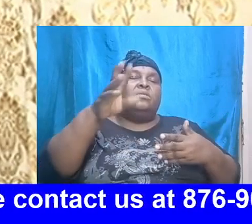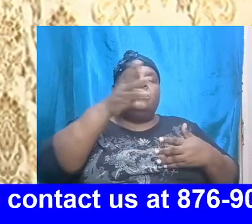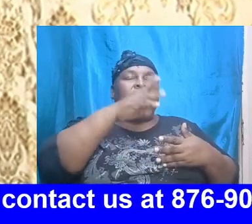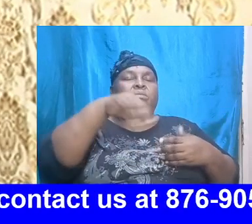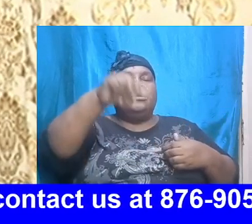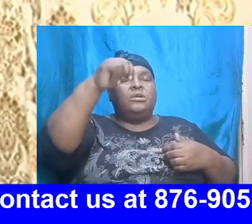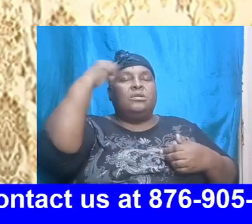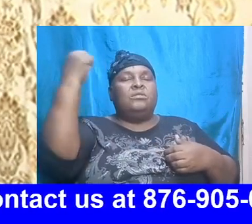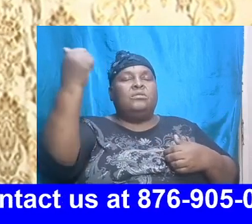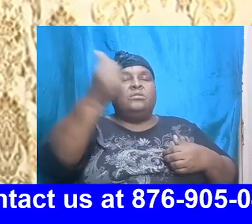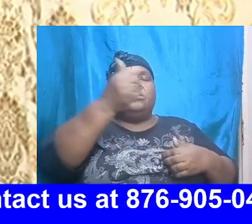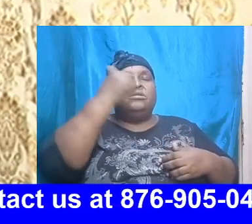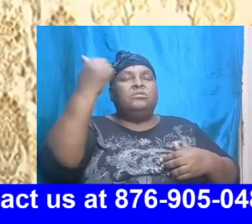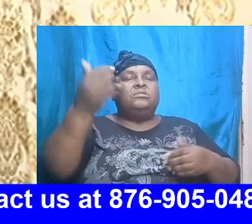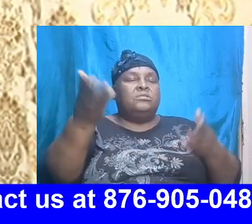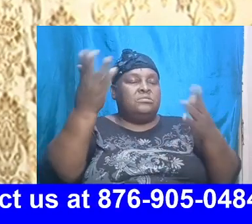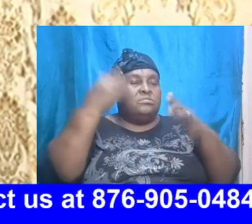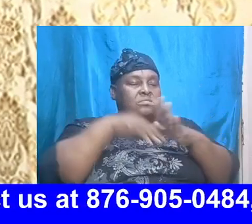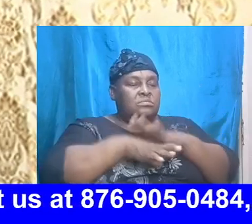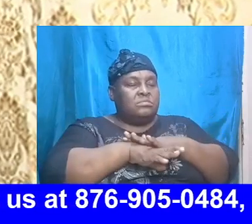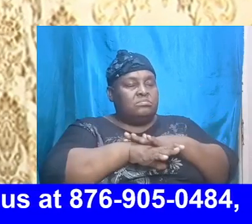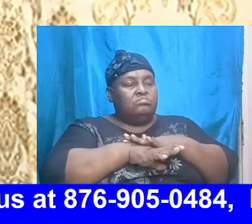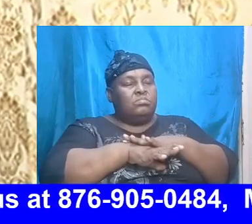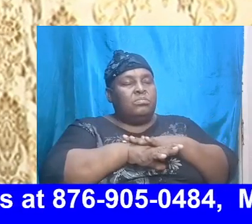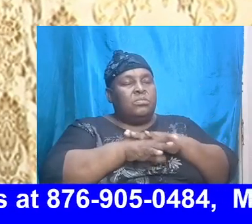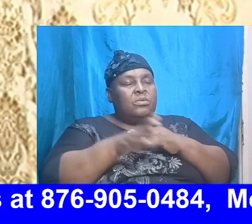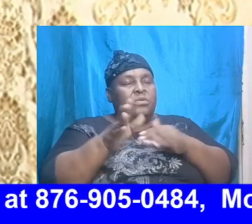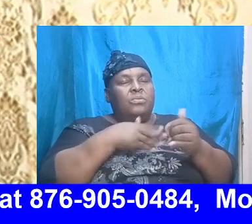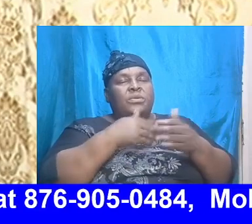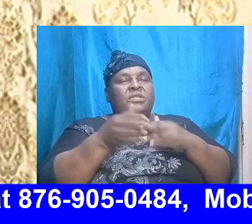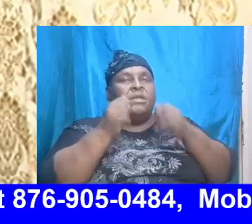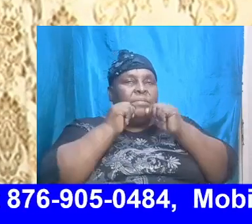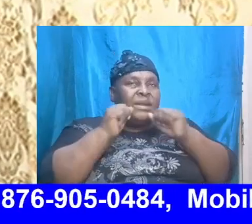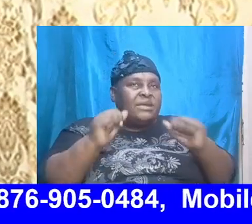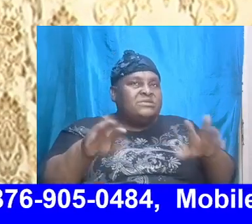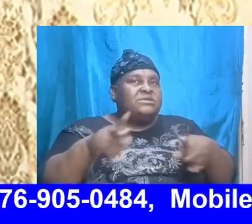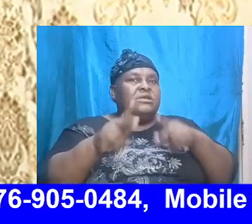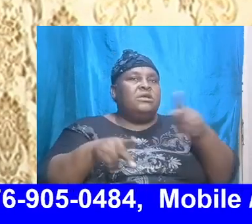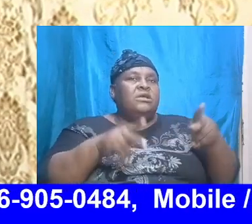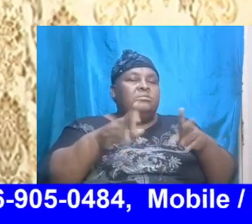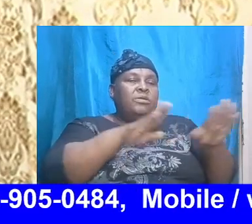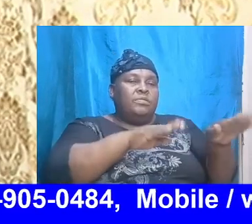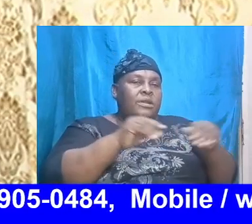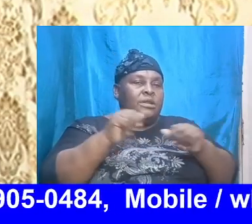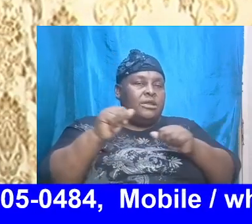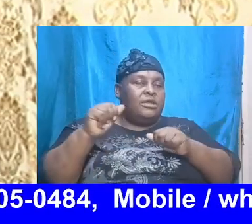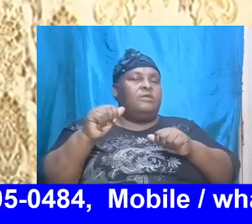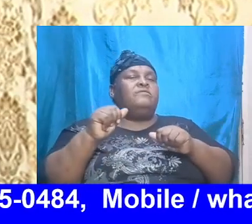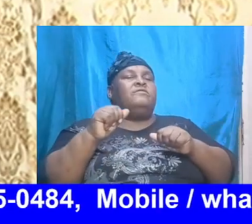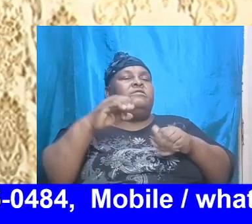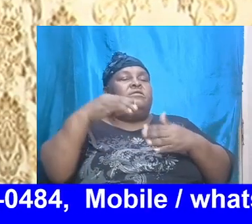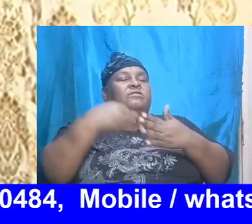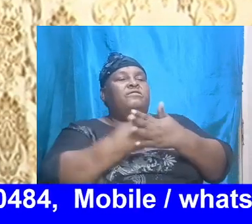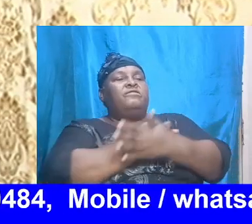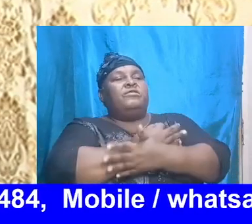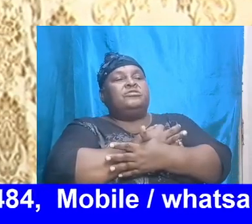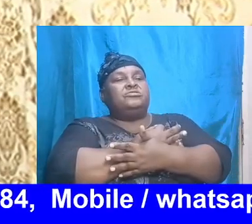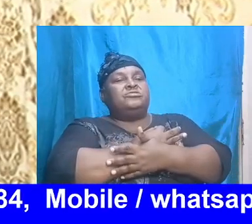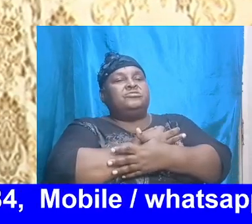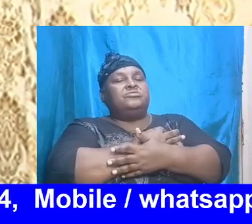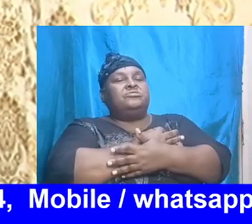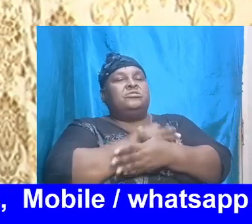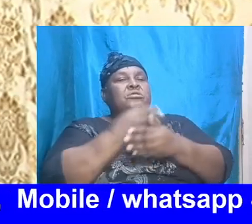full effect in the house, where there'll be healing, where there'll be blessing, where people will leave refreshed. Hey, God, Lord Jesus, we